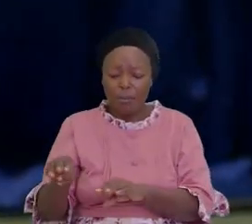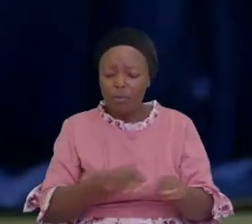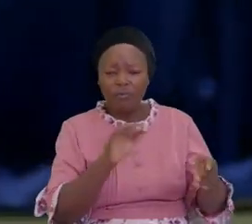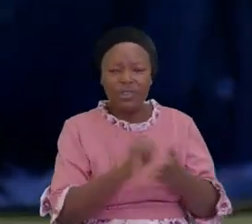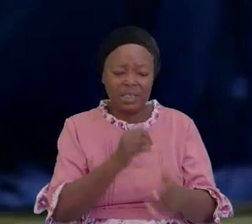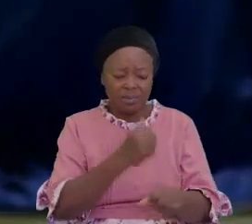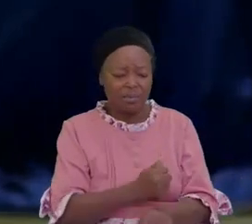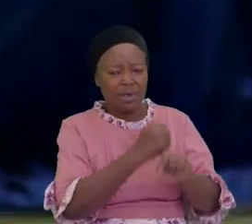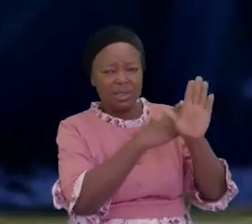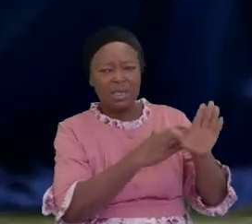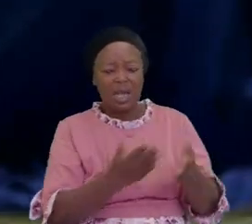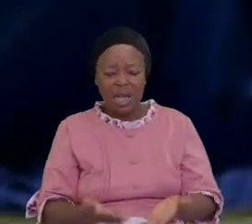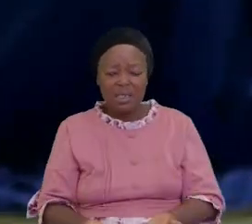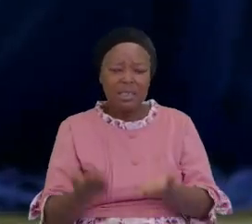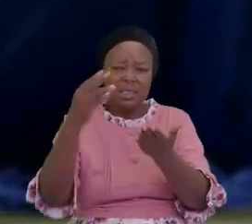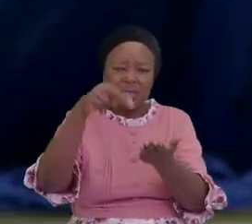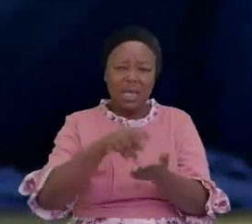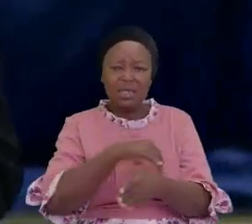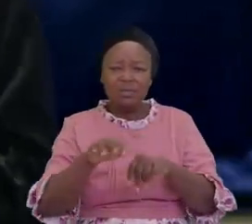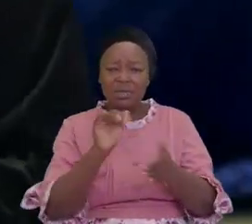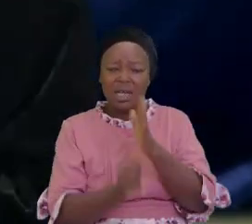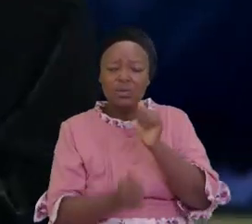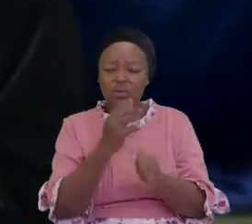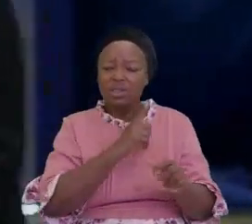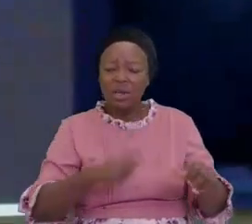Arise and do what the Lord has called you to do.